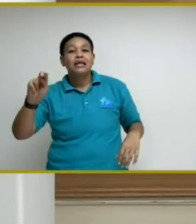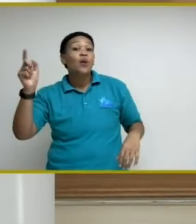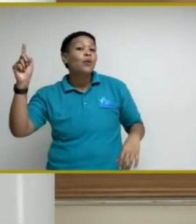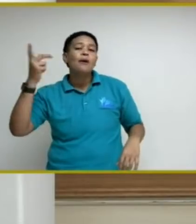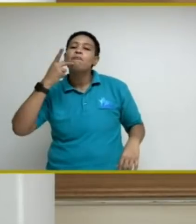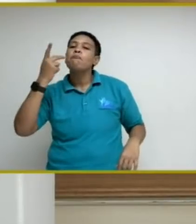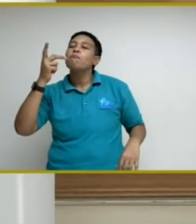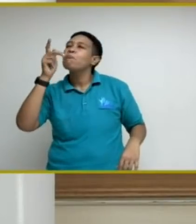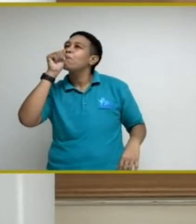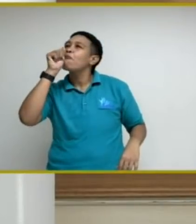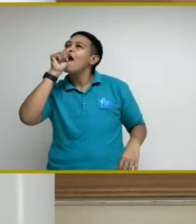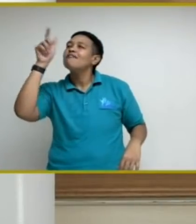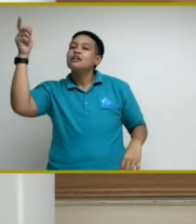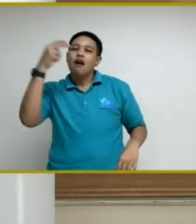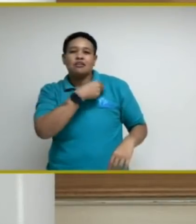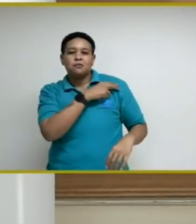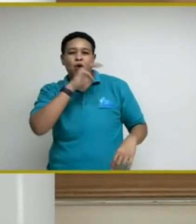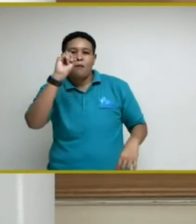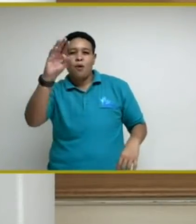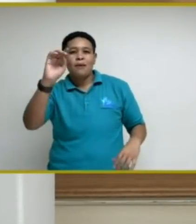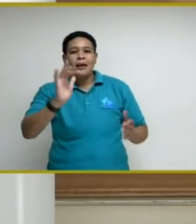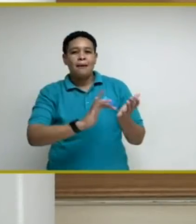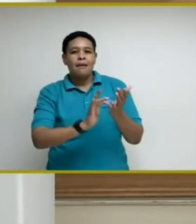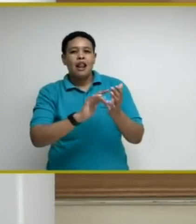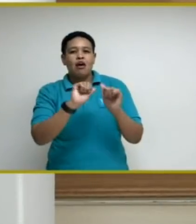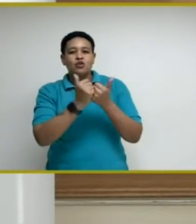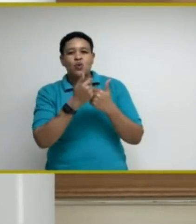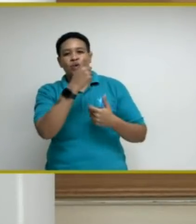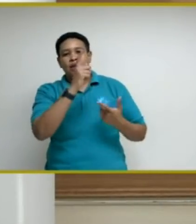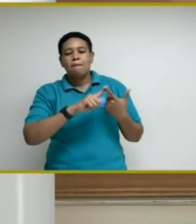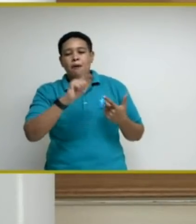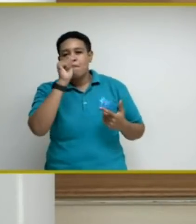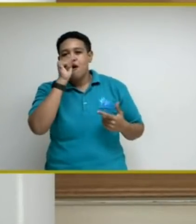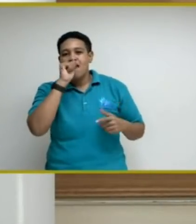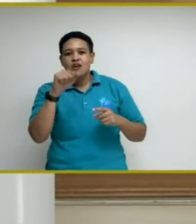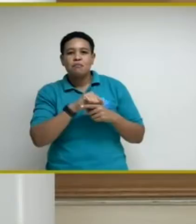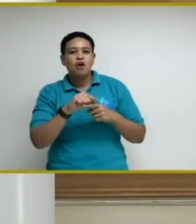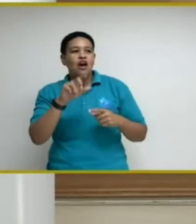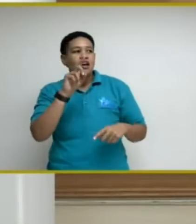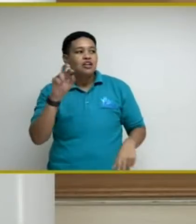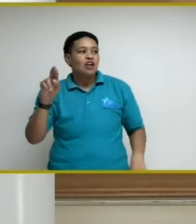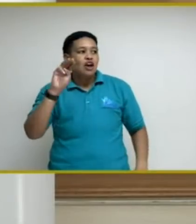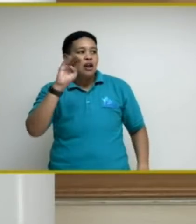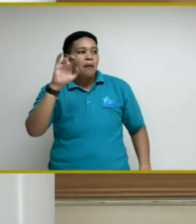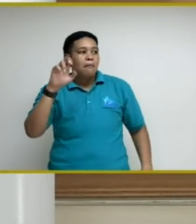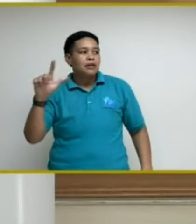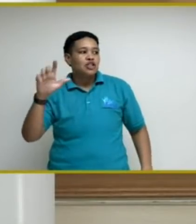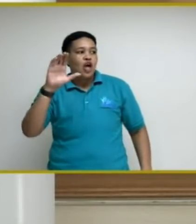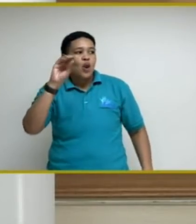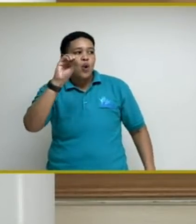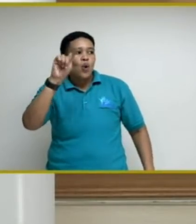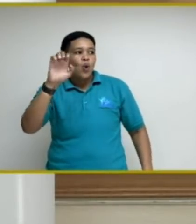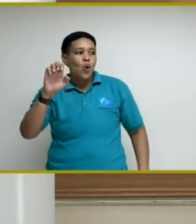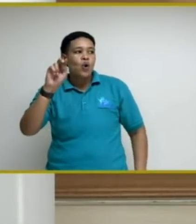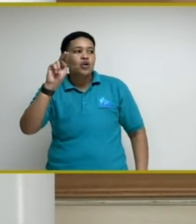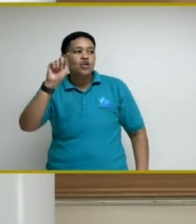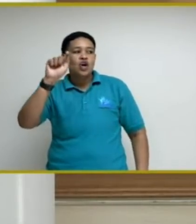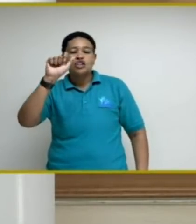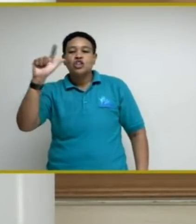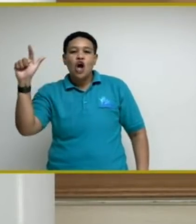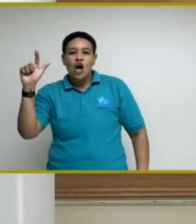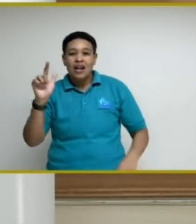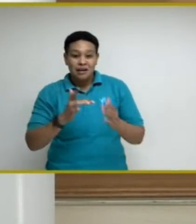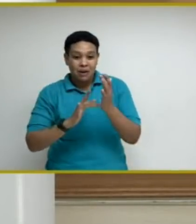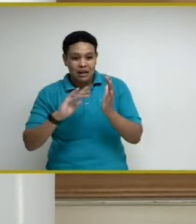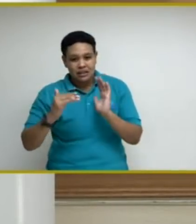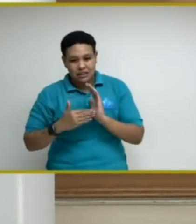Montego Bay, Medical Associates, and the private practice of Dr. Michelle Holt at the Nuttall Medical Center